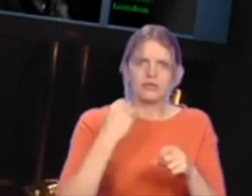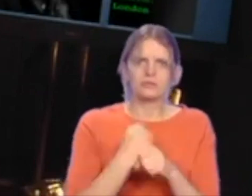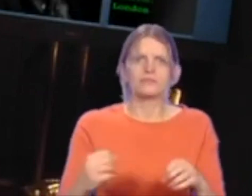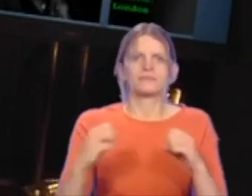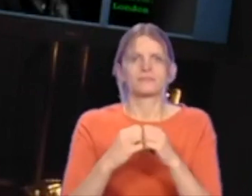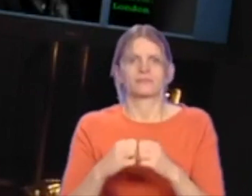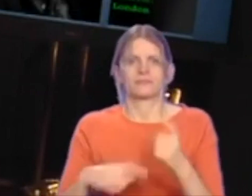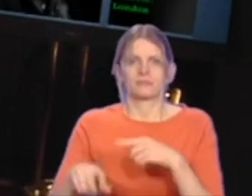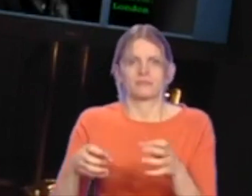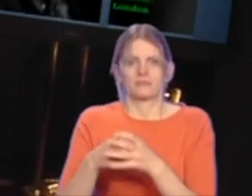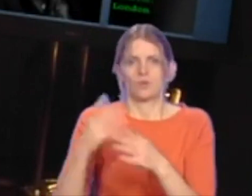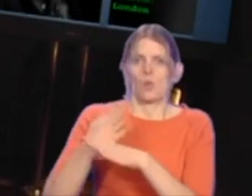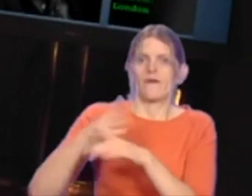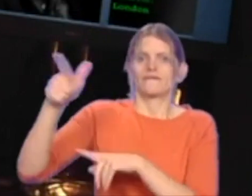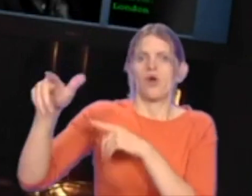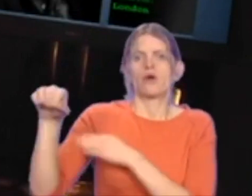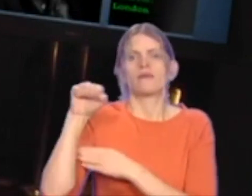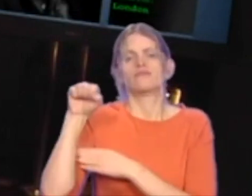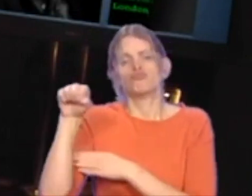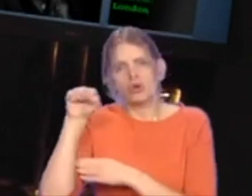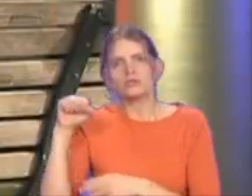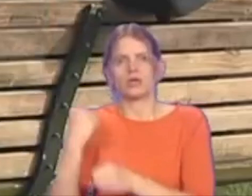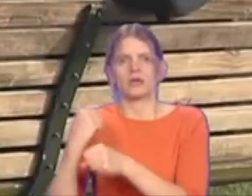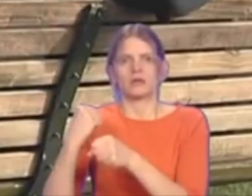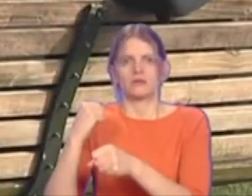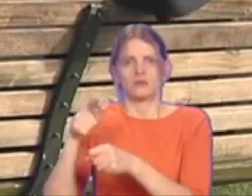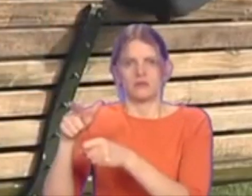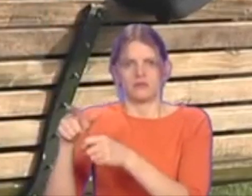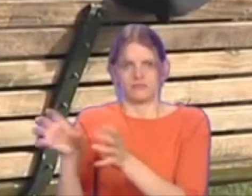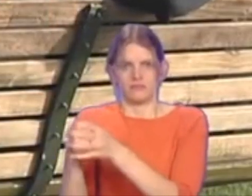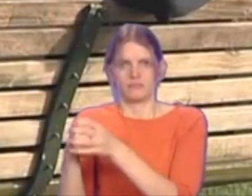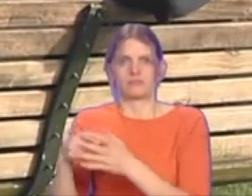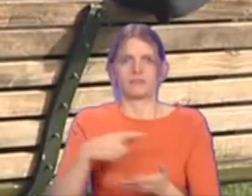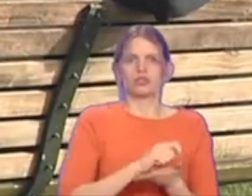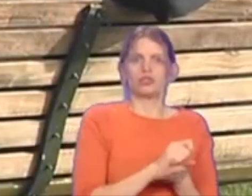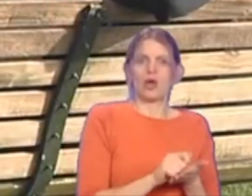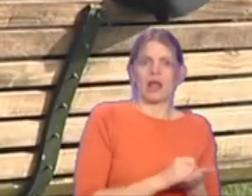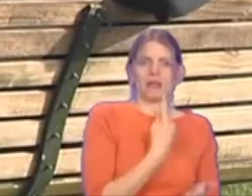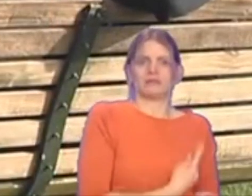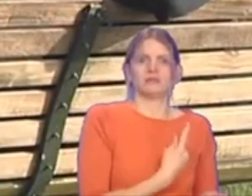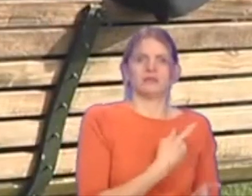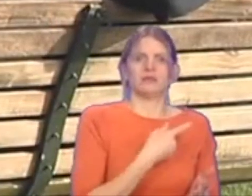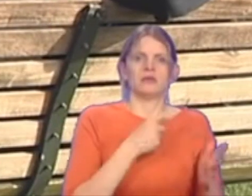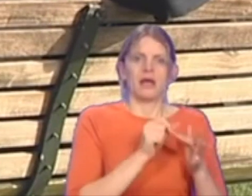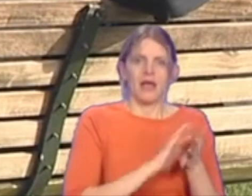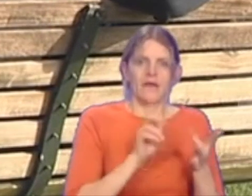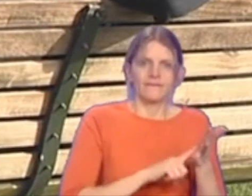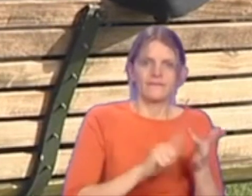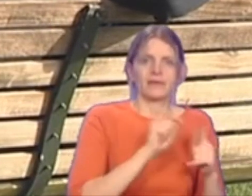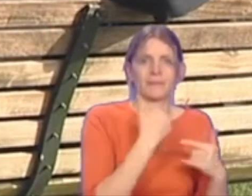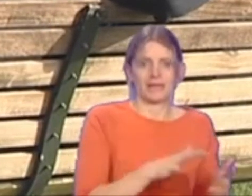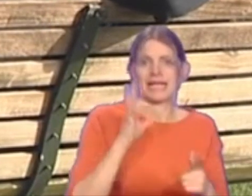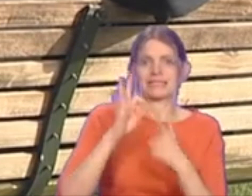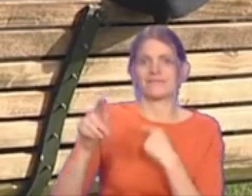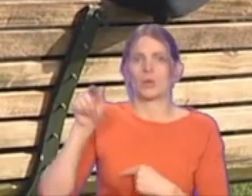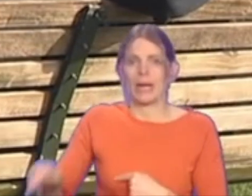to meet journalist Philip Knightley, who knew Kim Philby personally. So Philip, you're the only journalist ever to have interviewed Kim Philby. What was